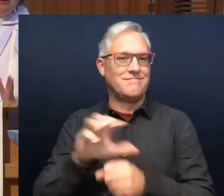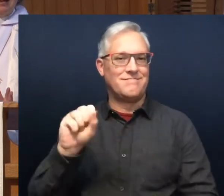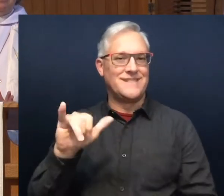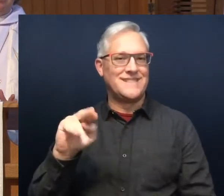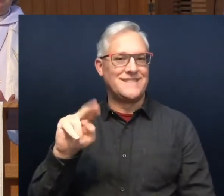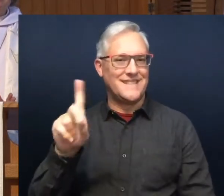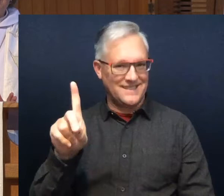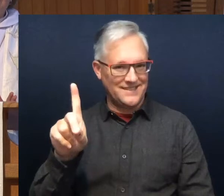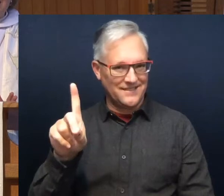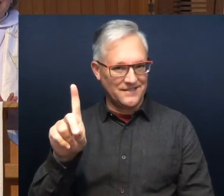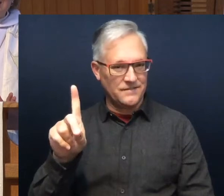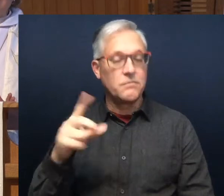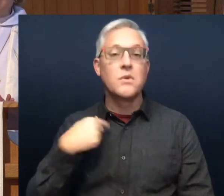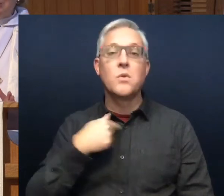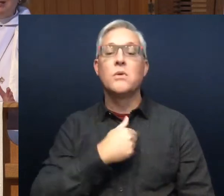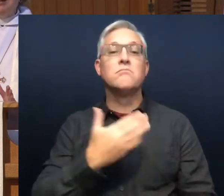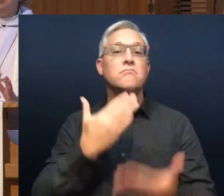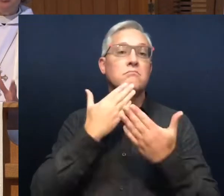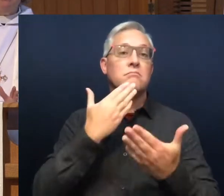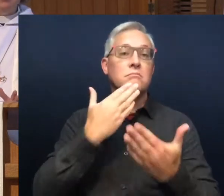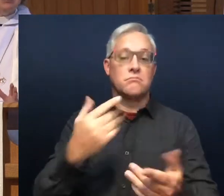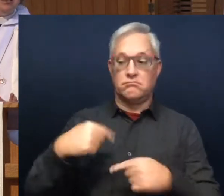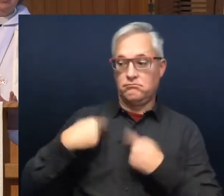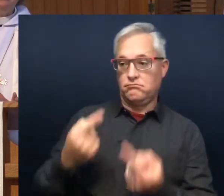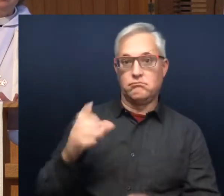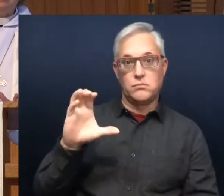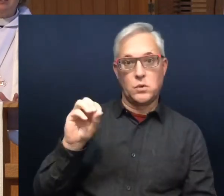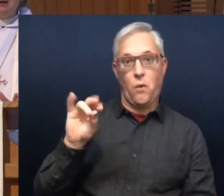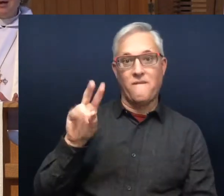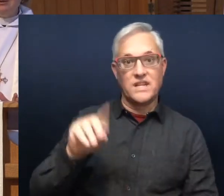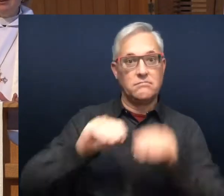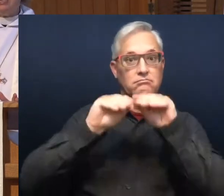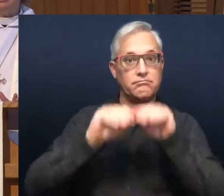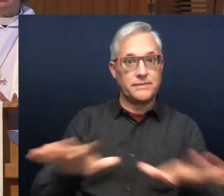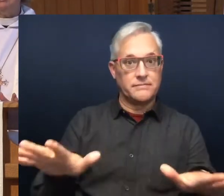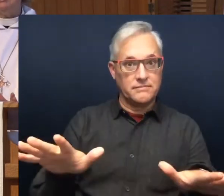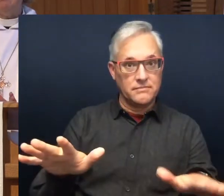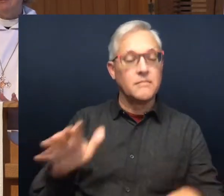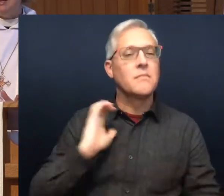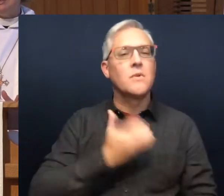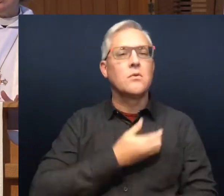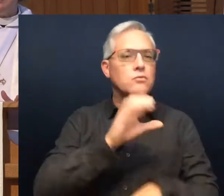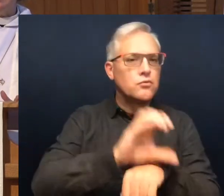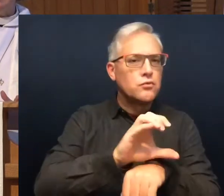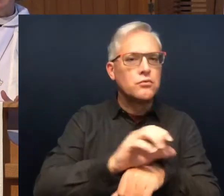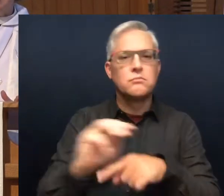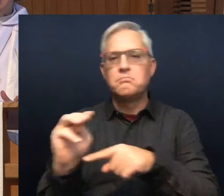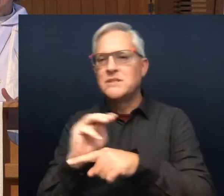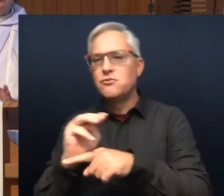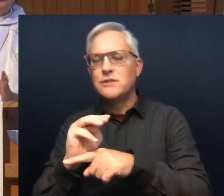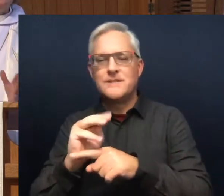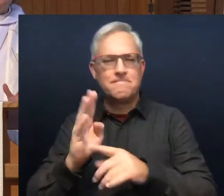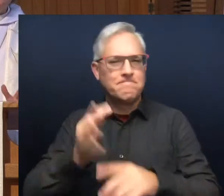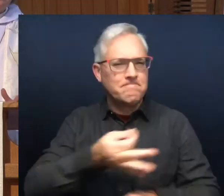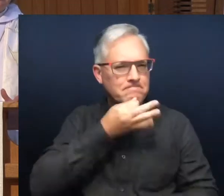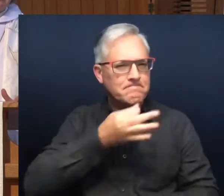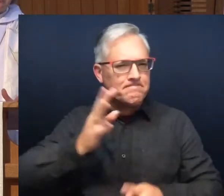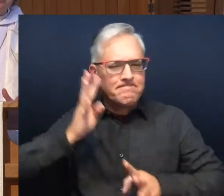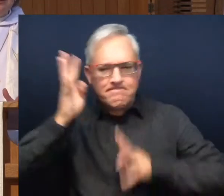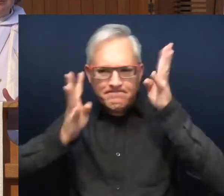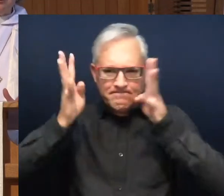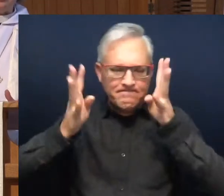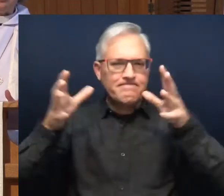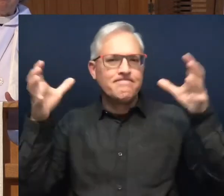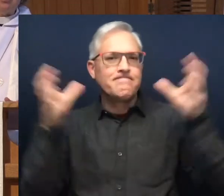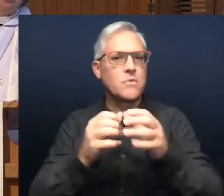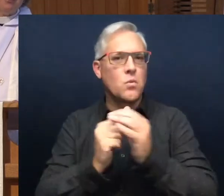so grateful for the ways during COVID times that our congregations and ministries have creatively